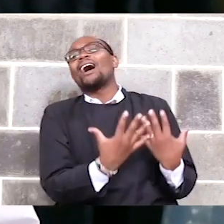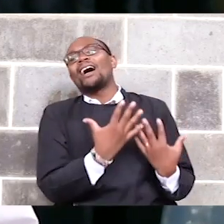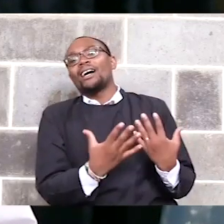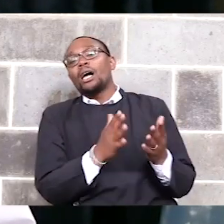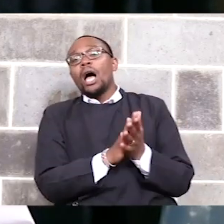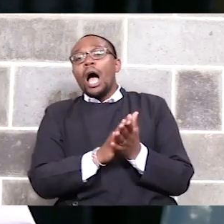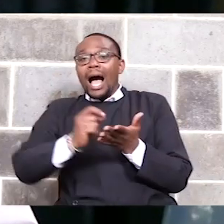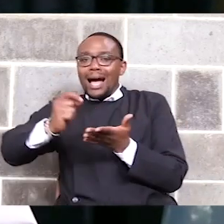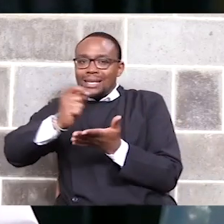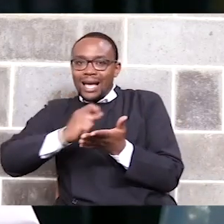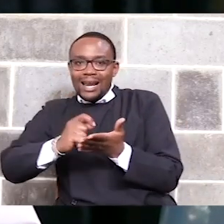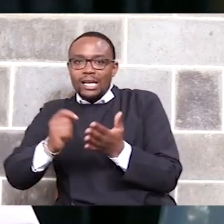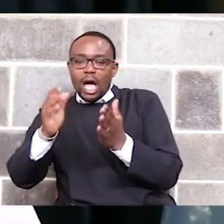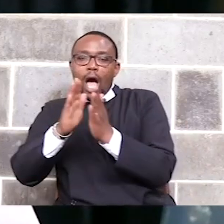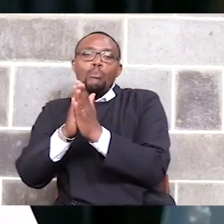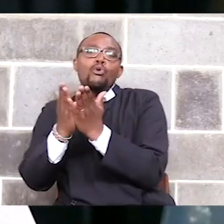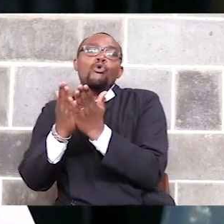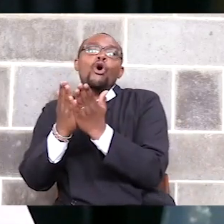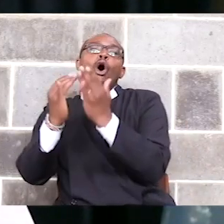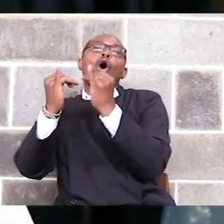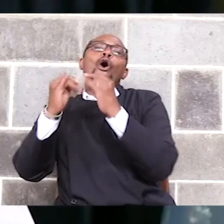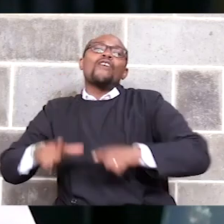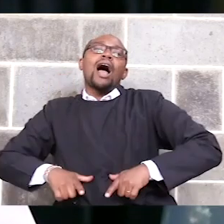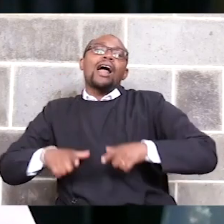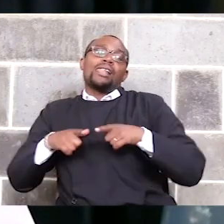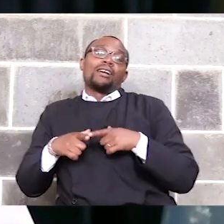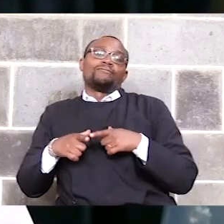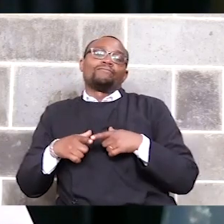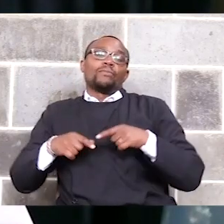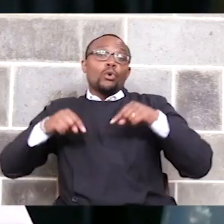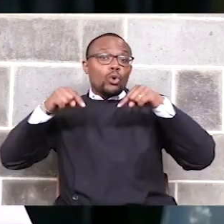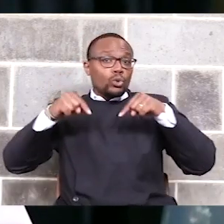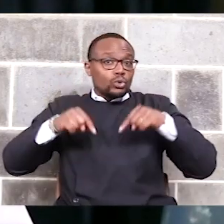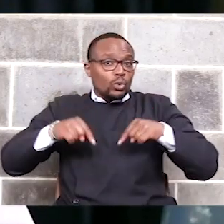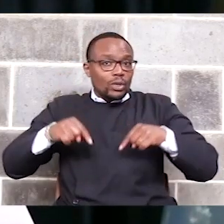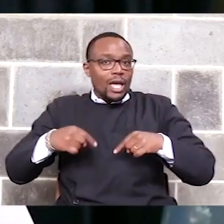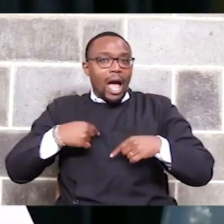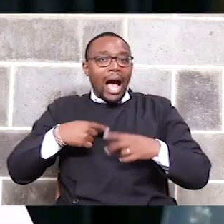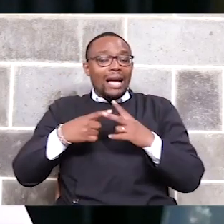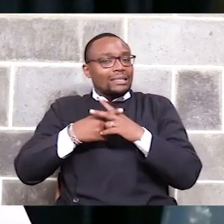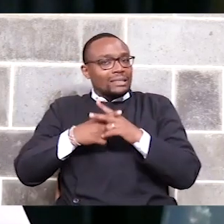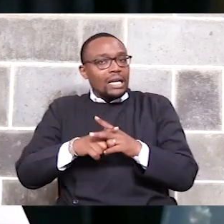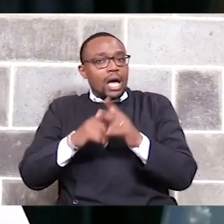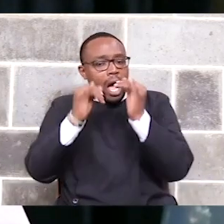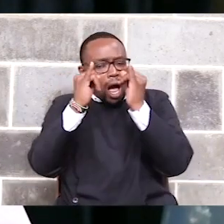and write it in the book of life. Today, I start a new walk with you.